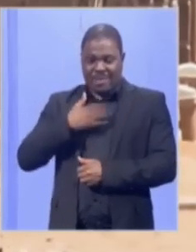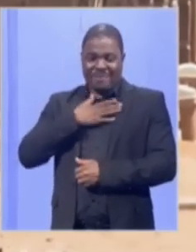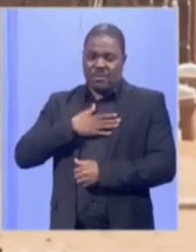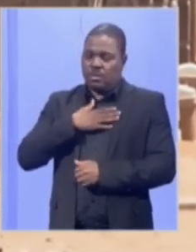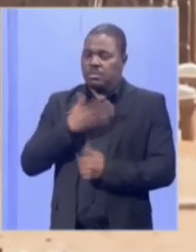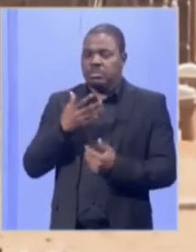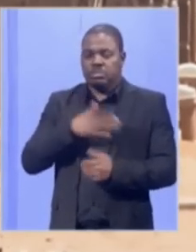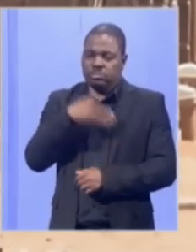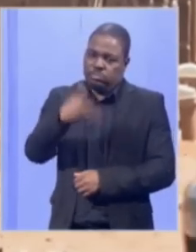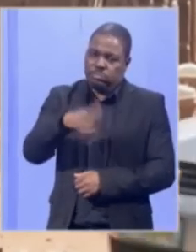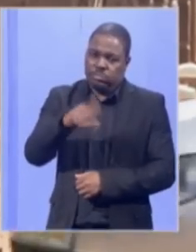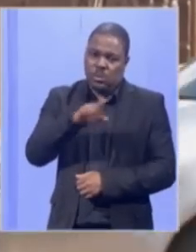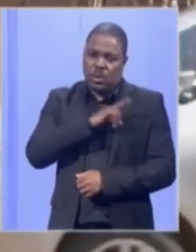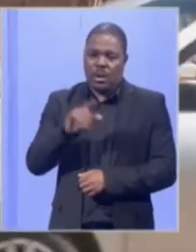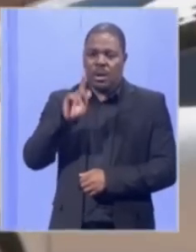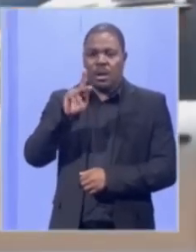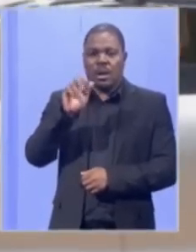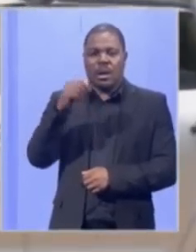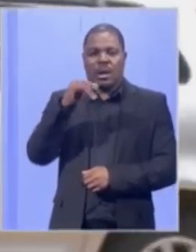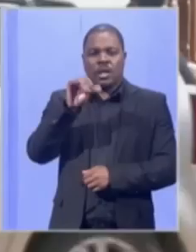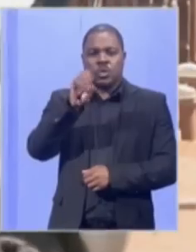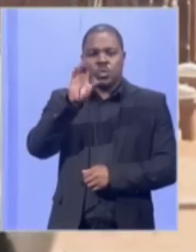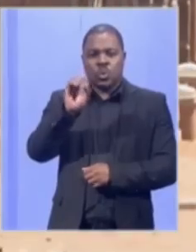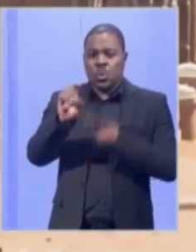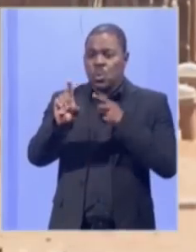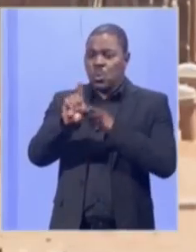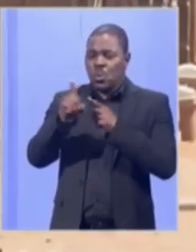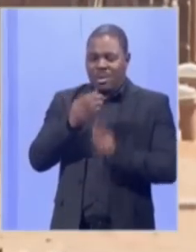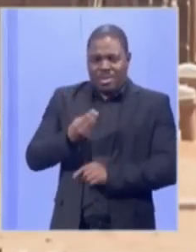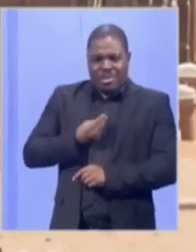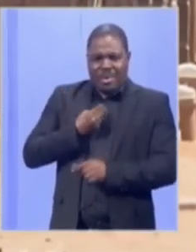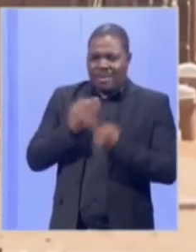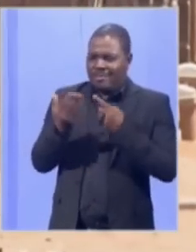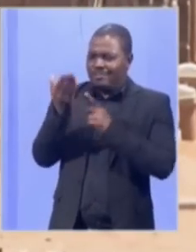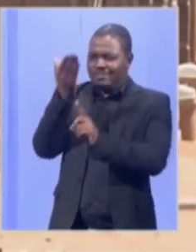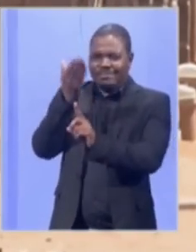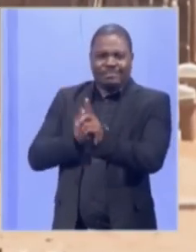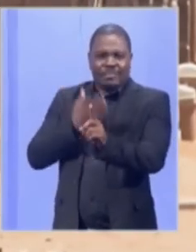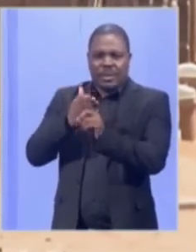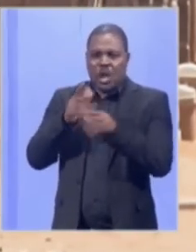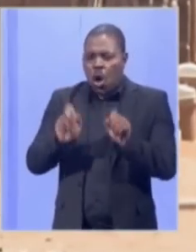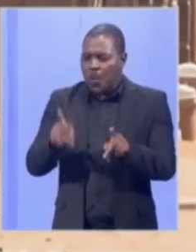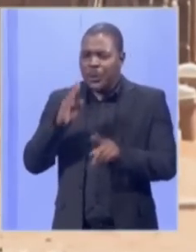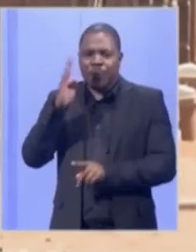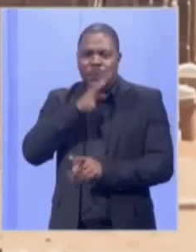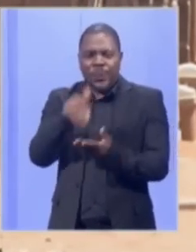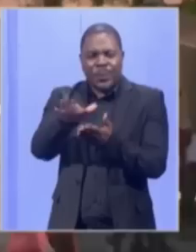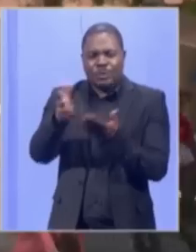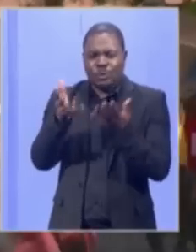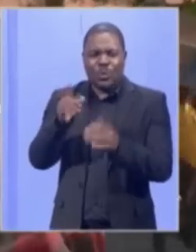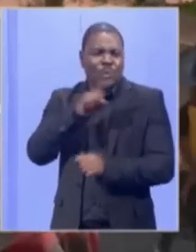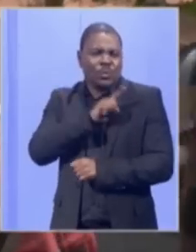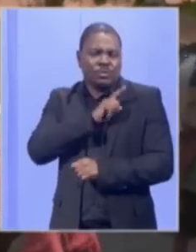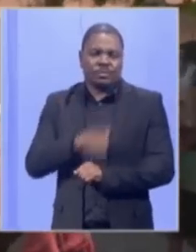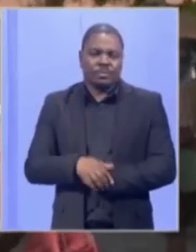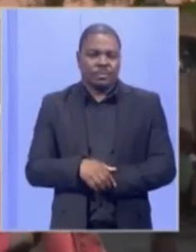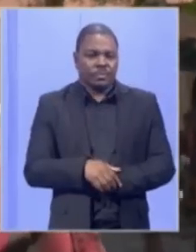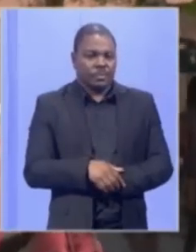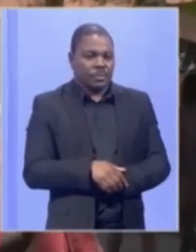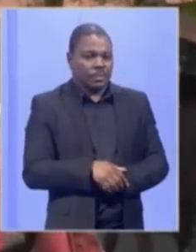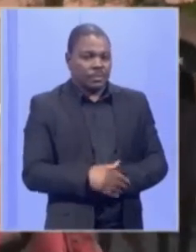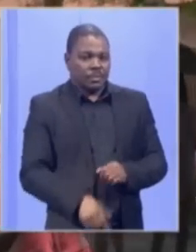tota. Kagiso Sonyoni a bomeya. The young one ga ba mona chance people. Why ba mo dira yalo? Ke dira